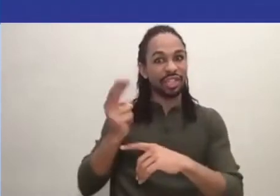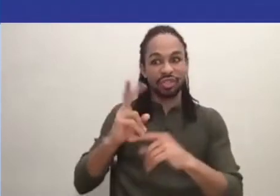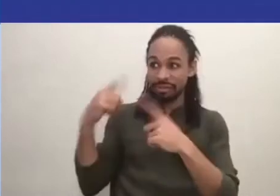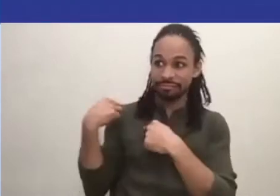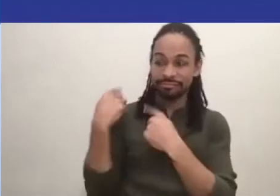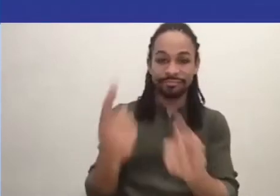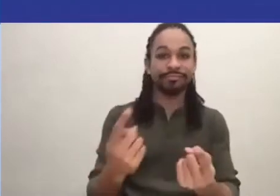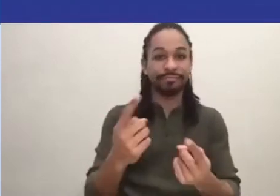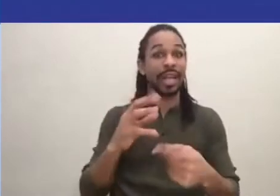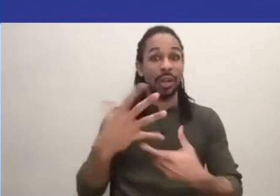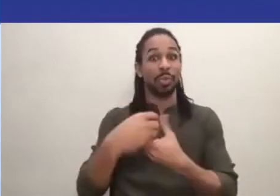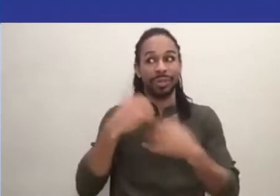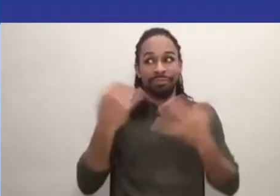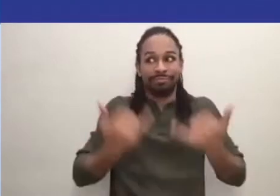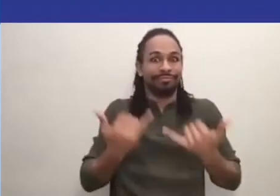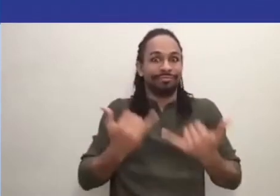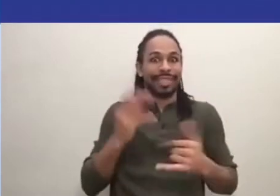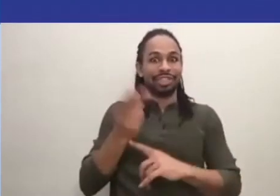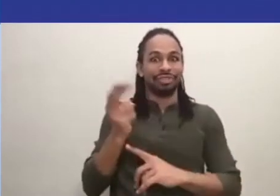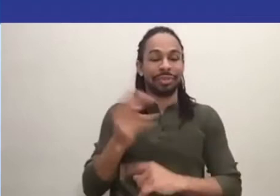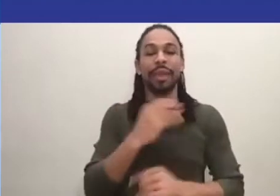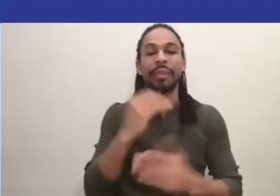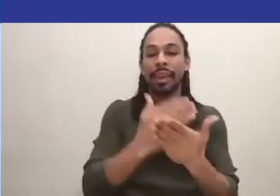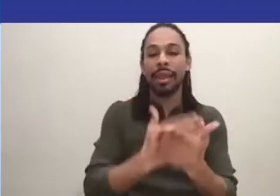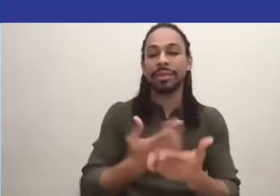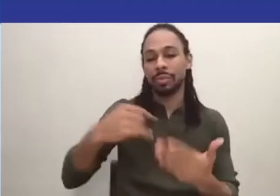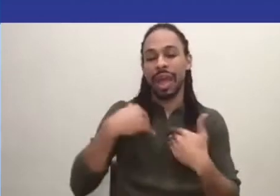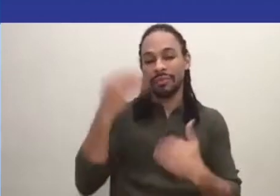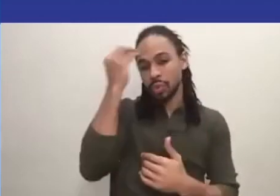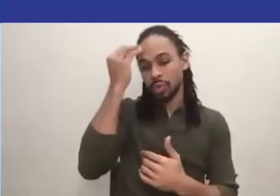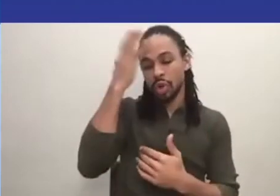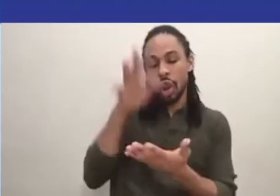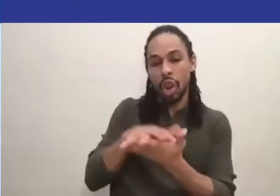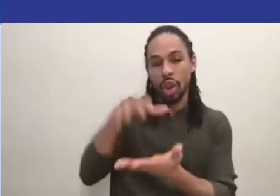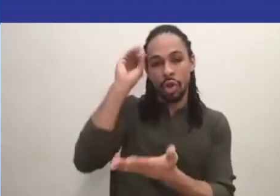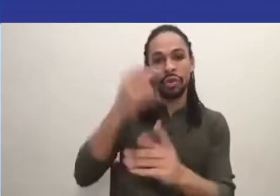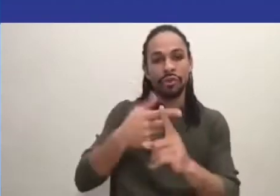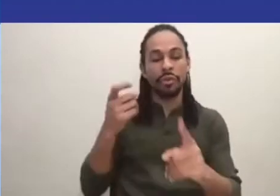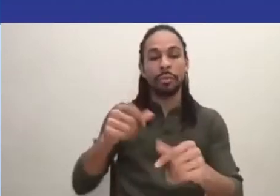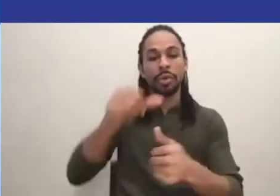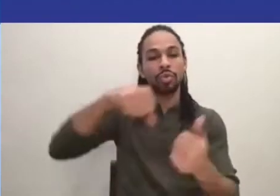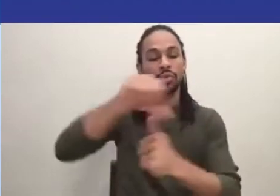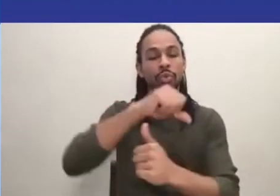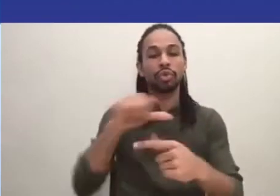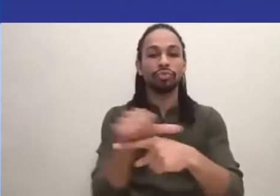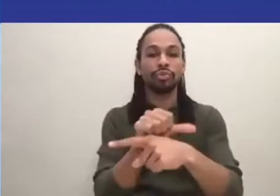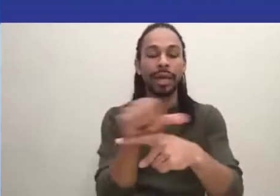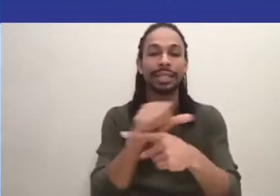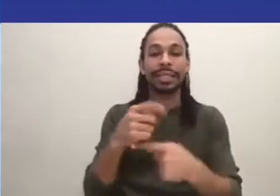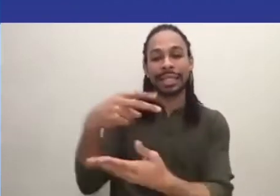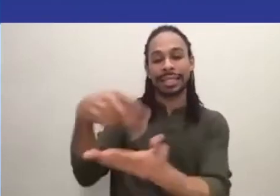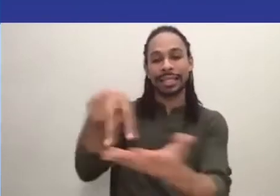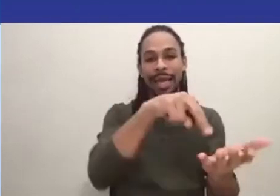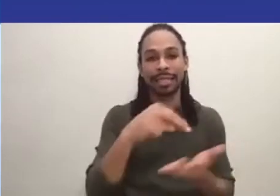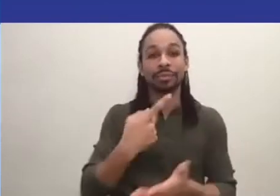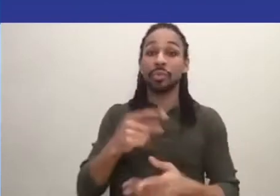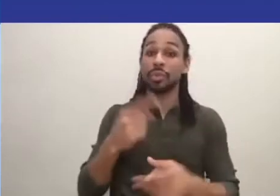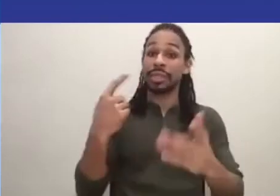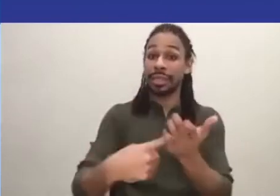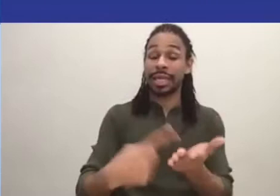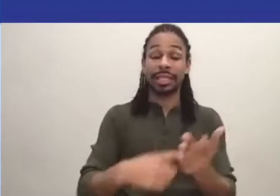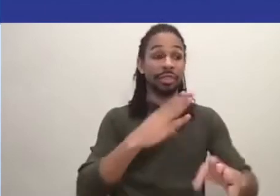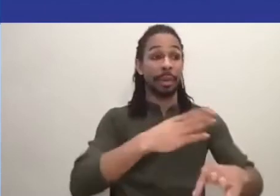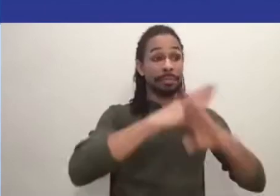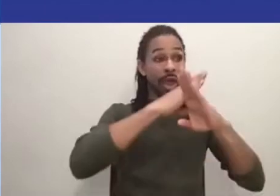these practices today. We'll also discuss the barriers of these forms and their practitioners, the